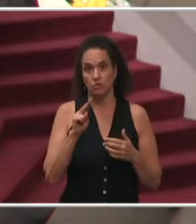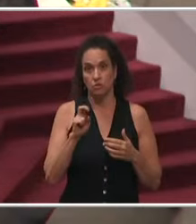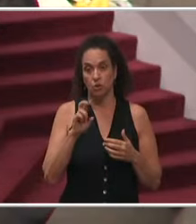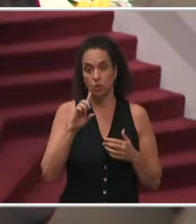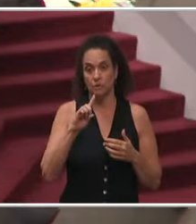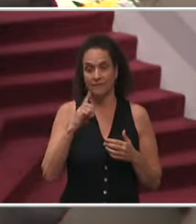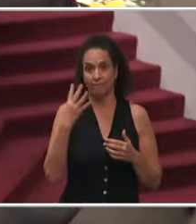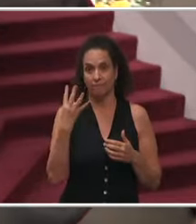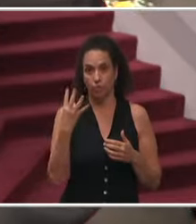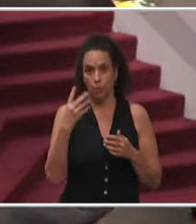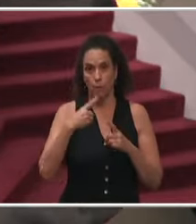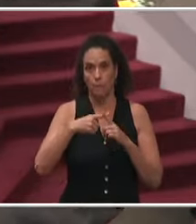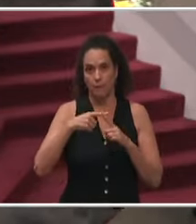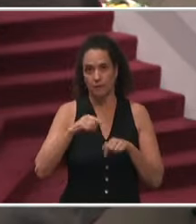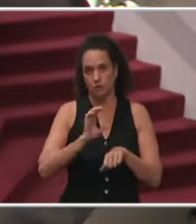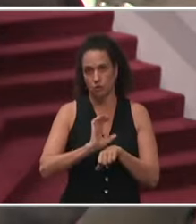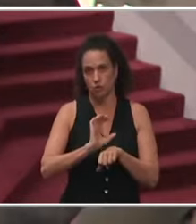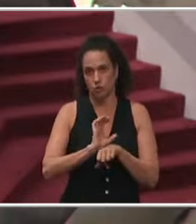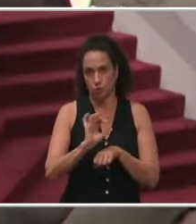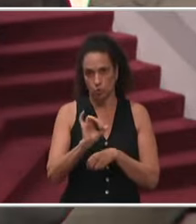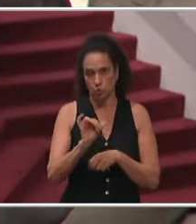congregation. Please pray with me.